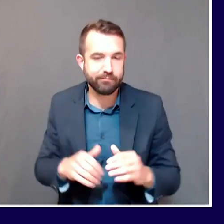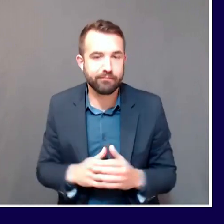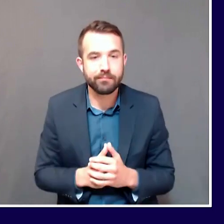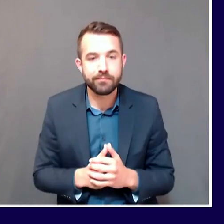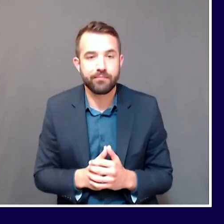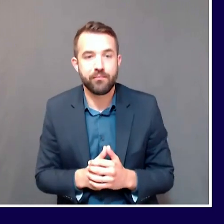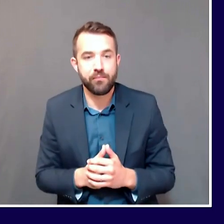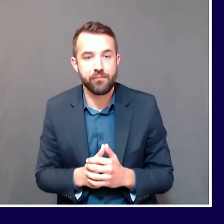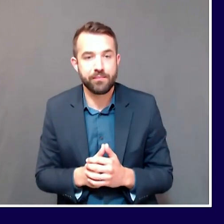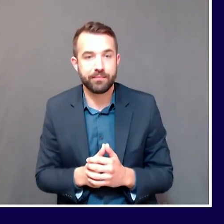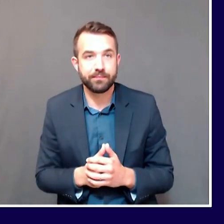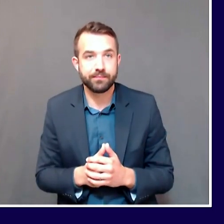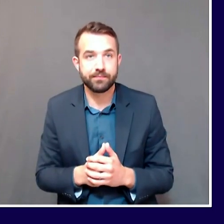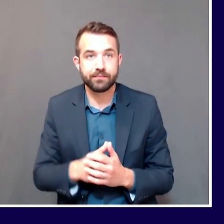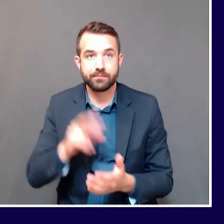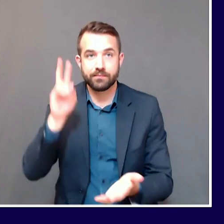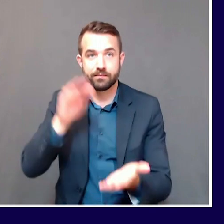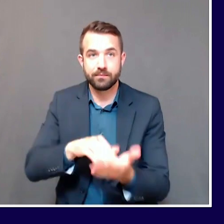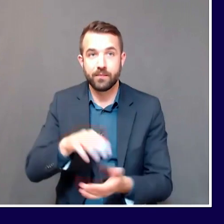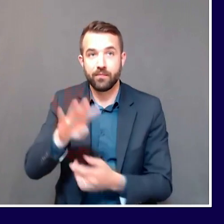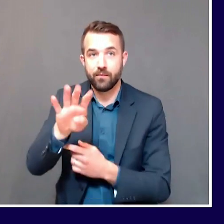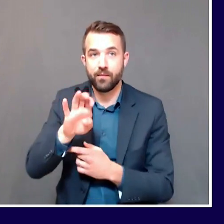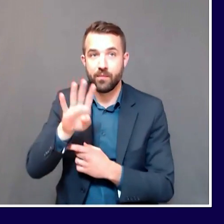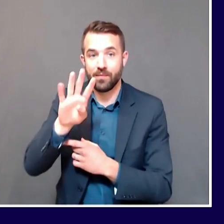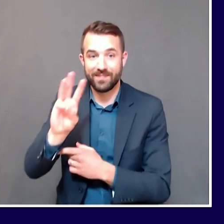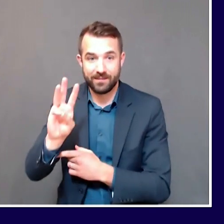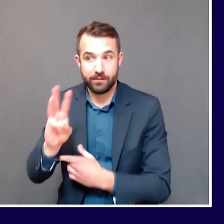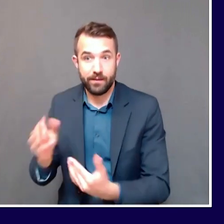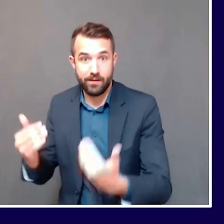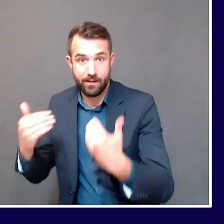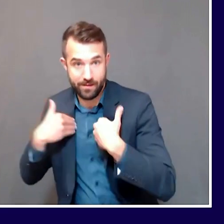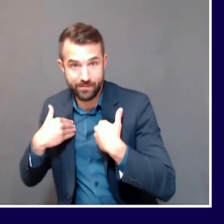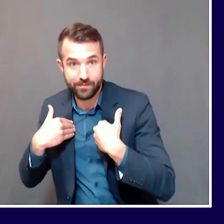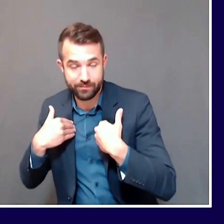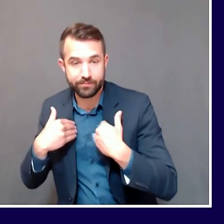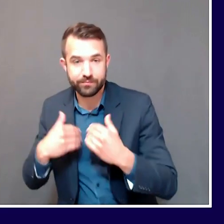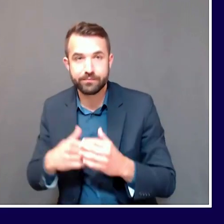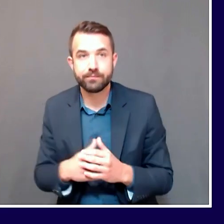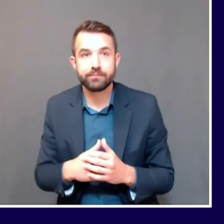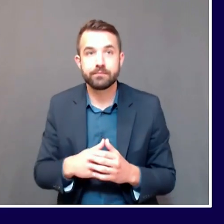the 2,446 cases is as follows.